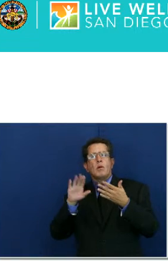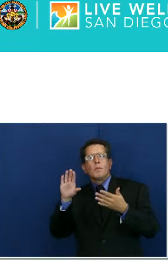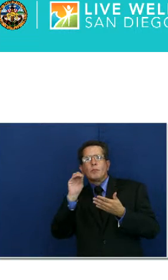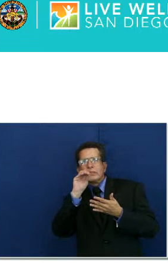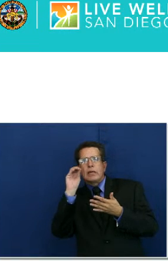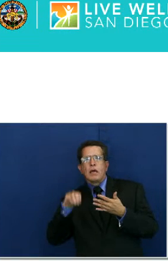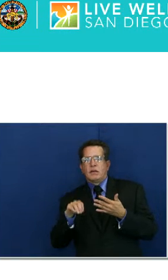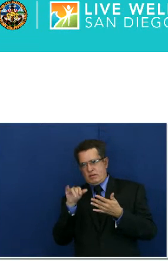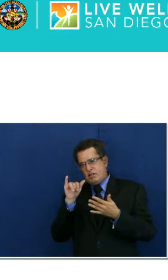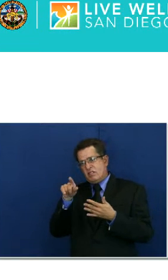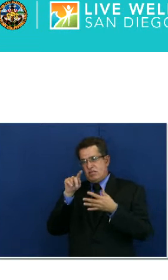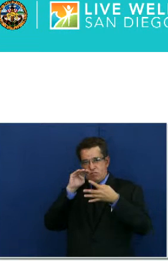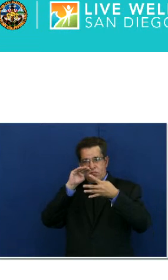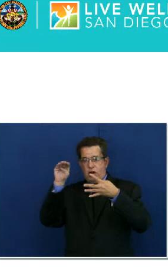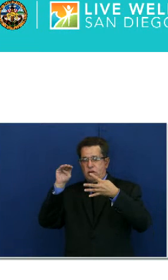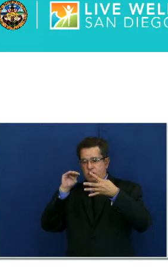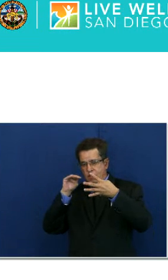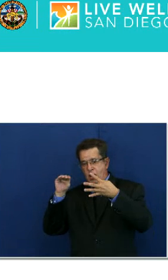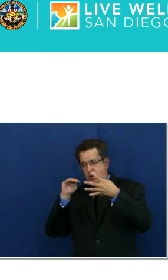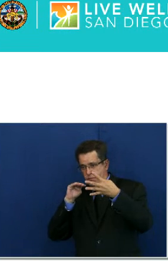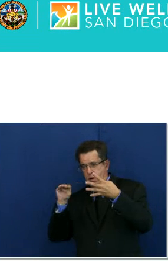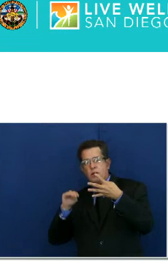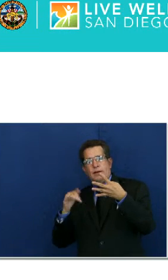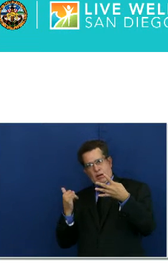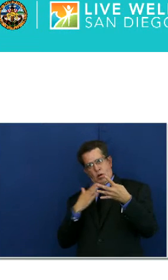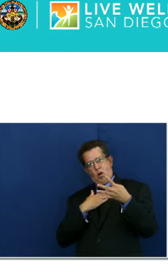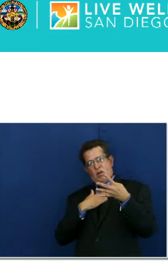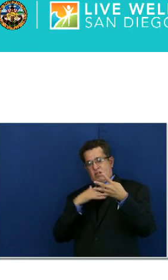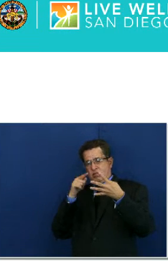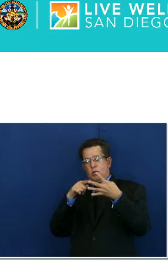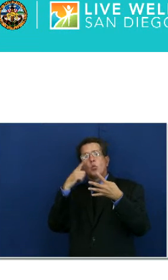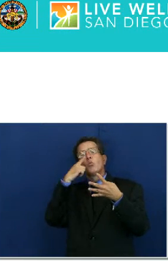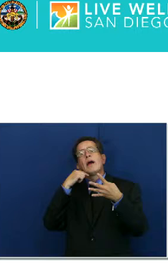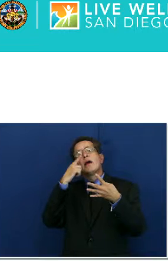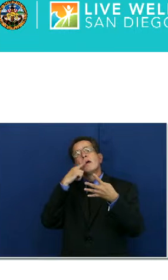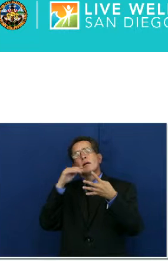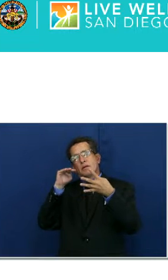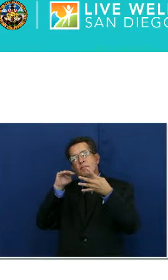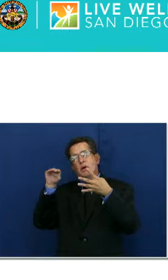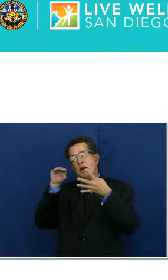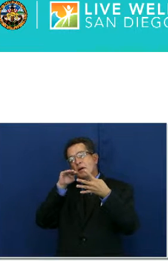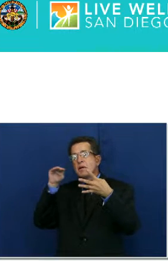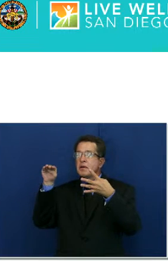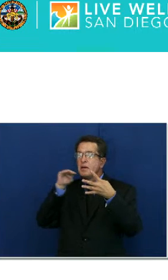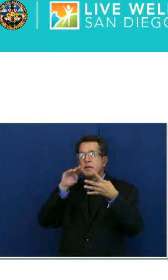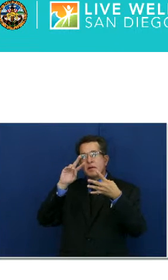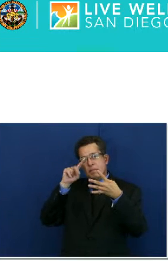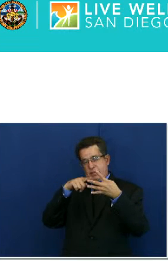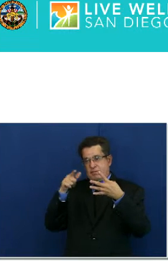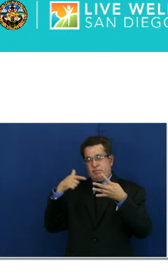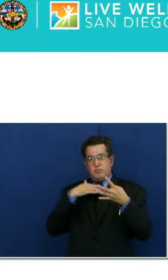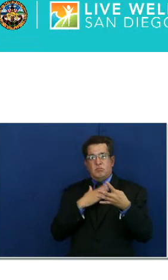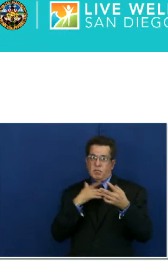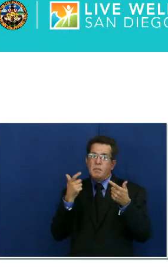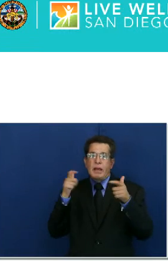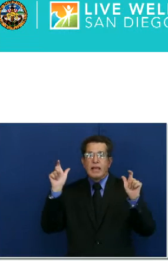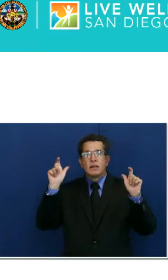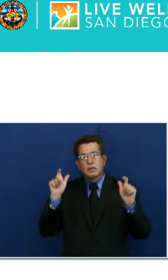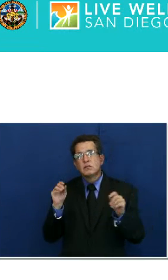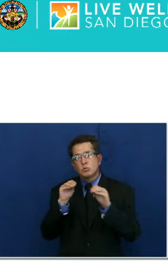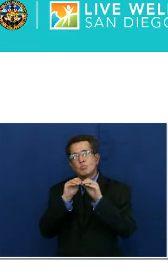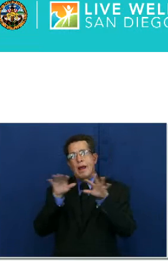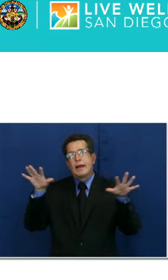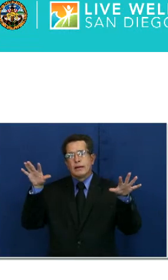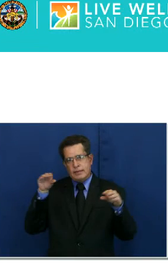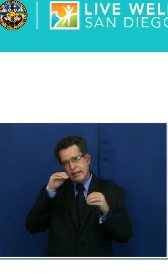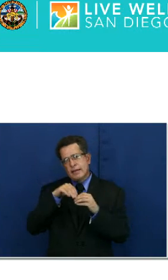substantial, moderate, and minimal. We are in the red tier, which makes us have substantial spread throughout